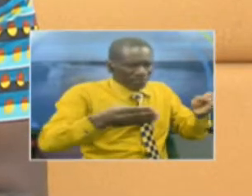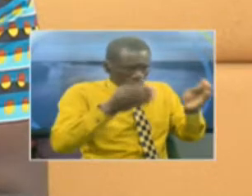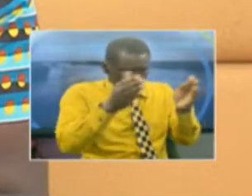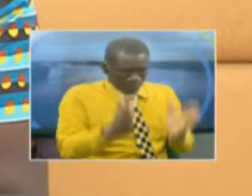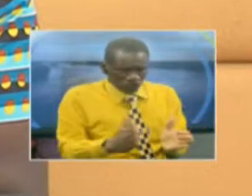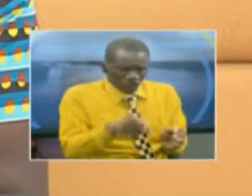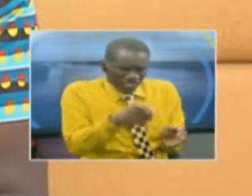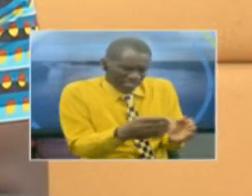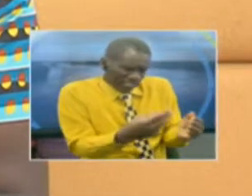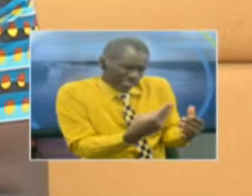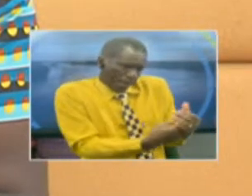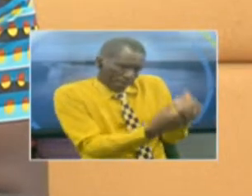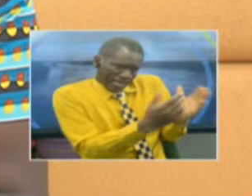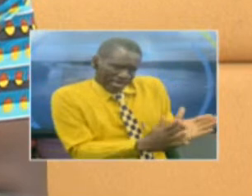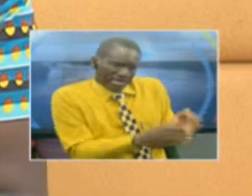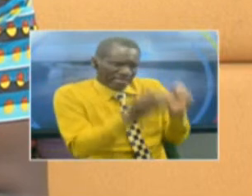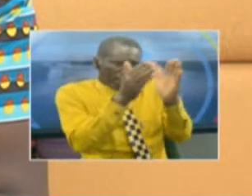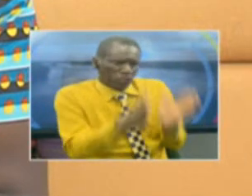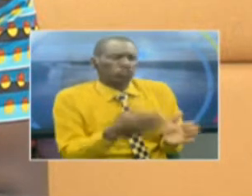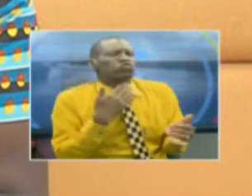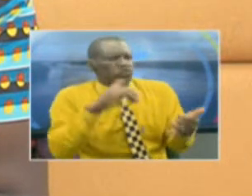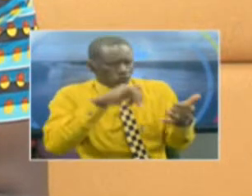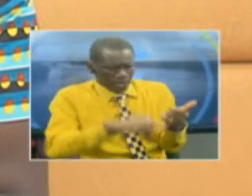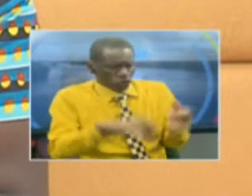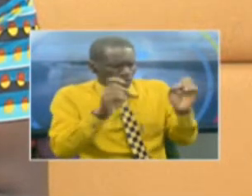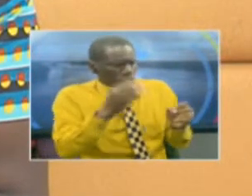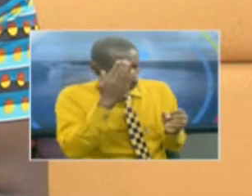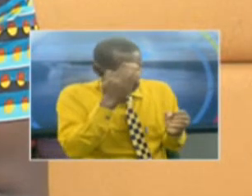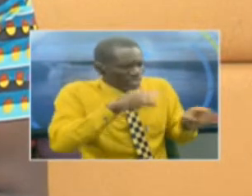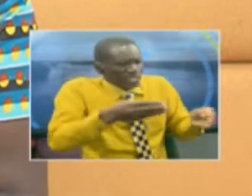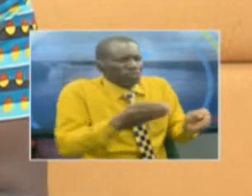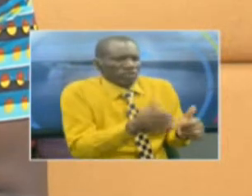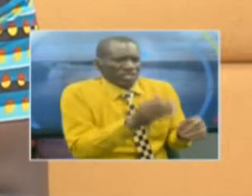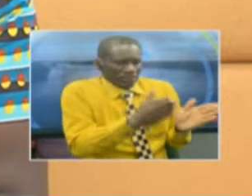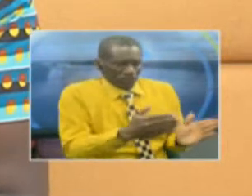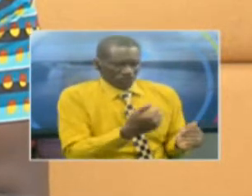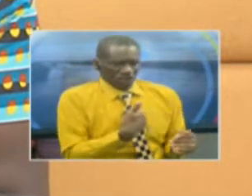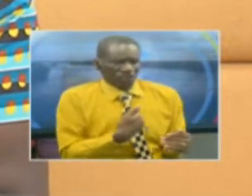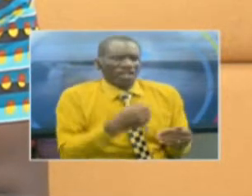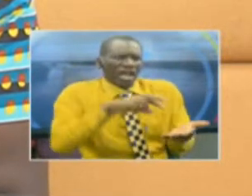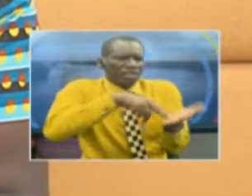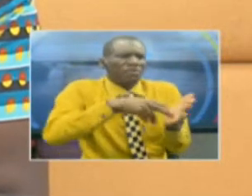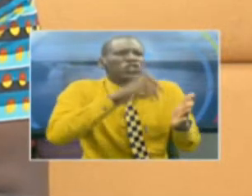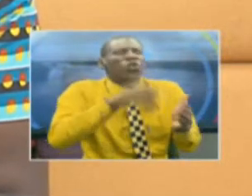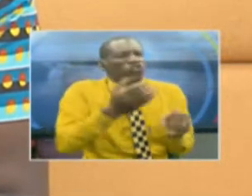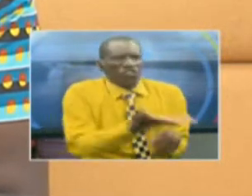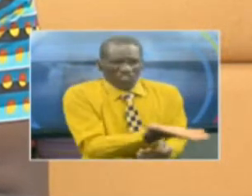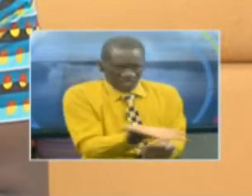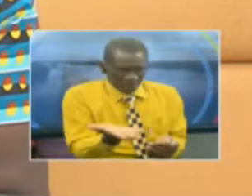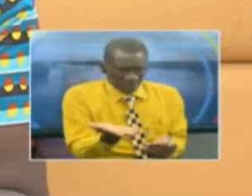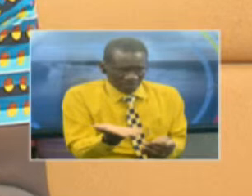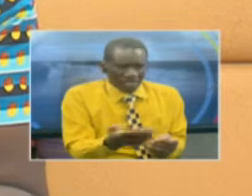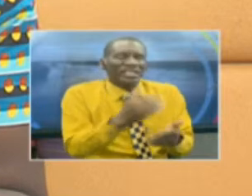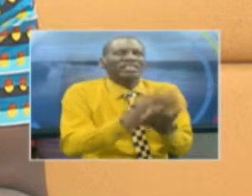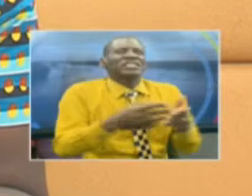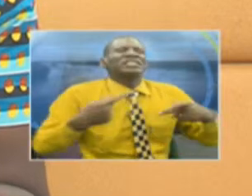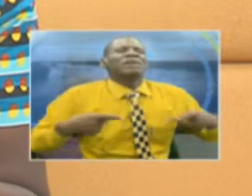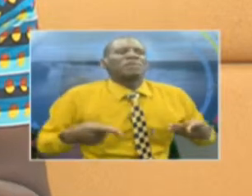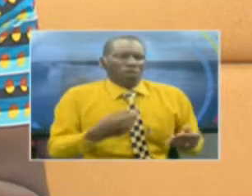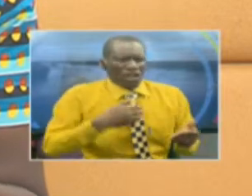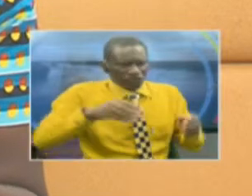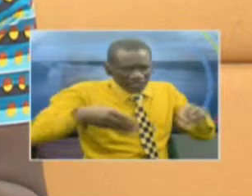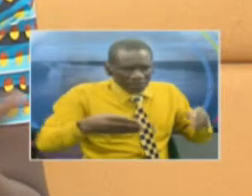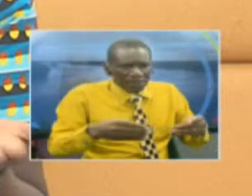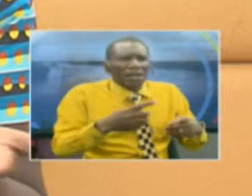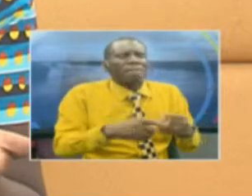a partner or the person they're intending to marry has and what it means for them. Because some people have disabilities, but